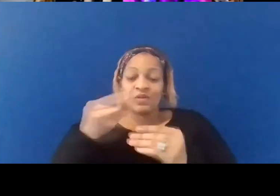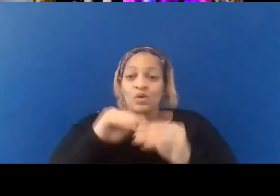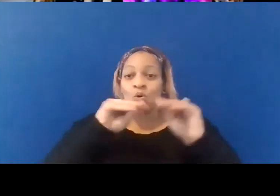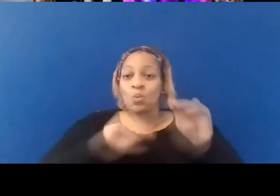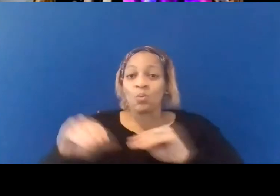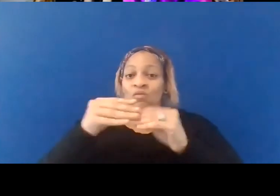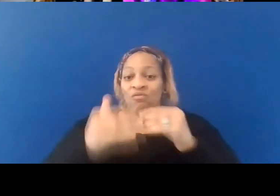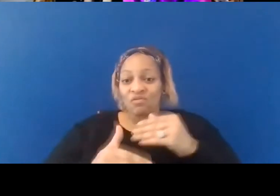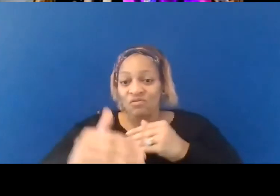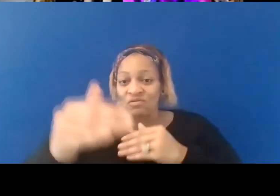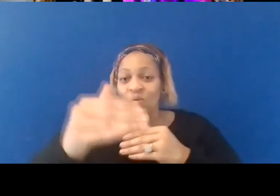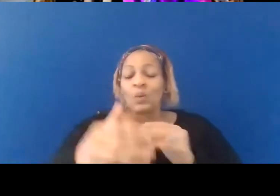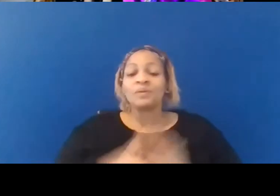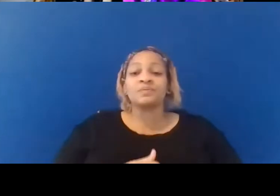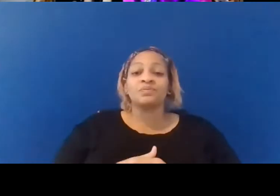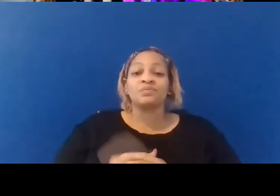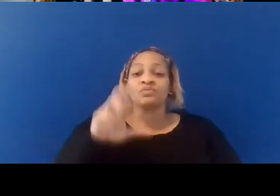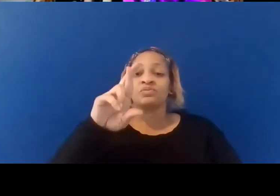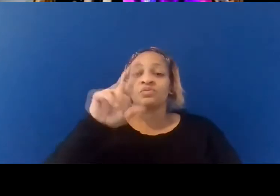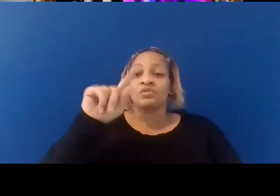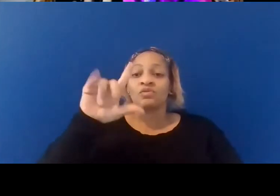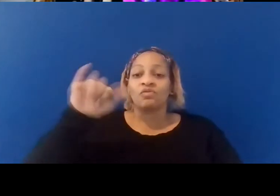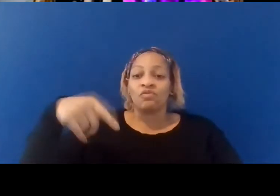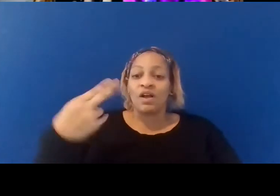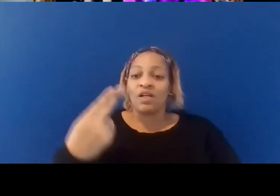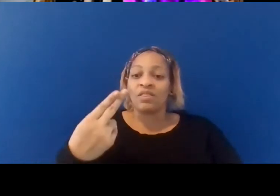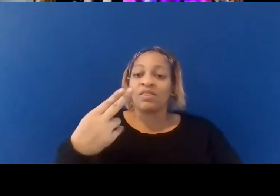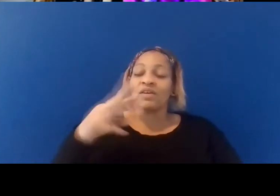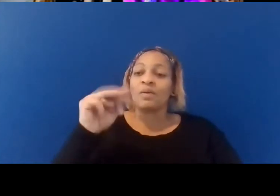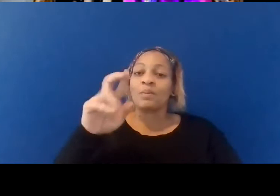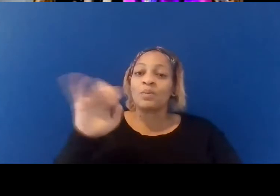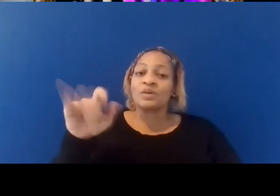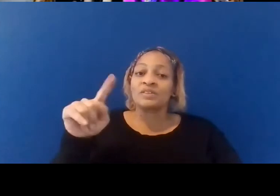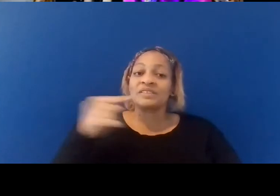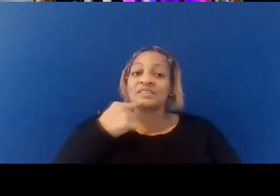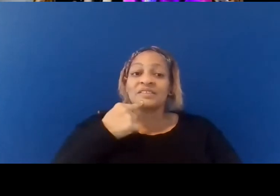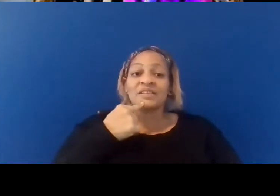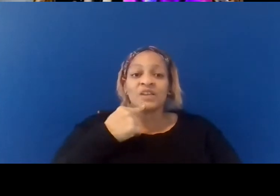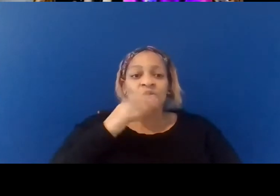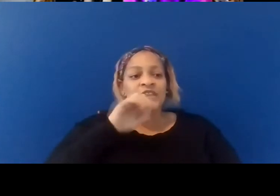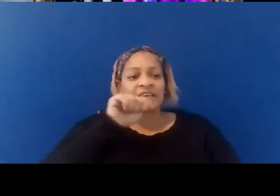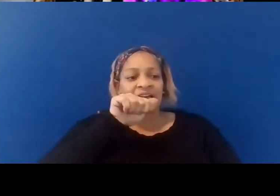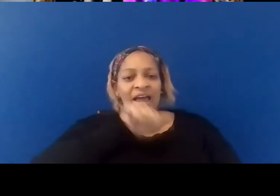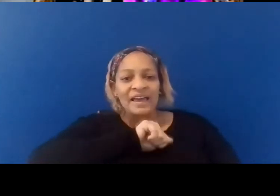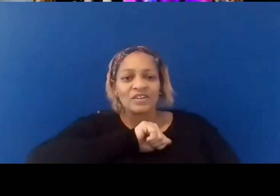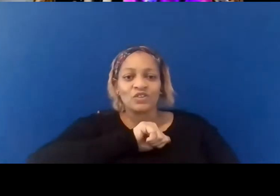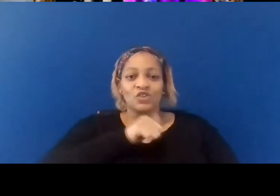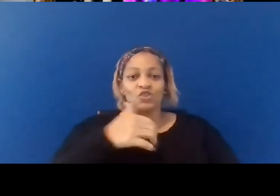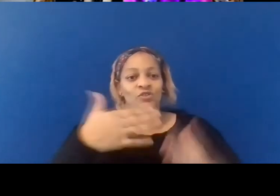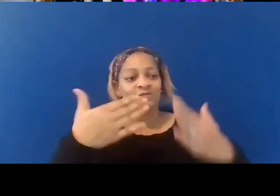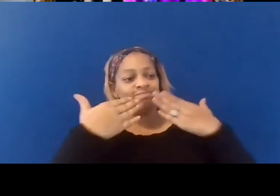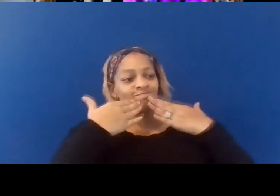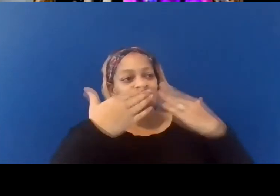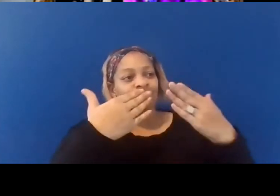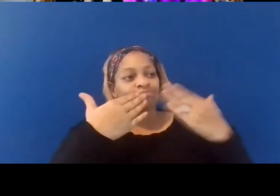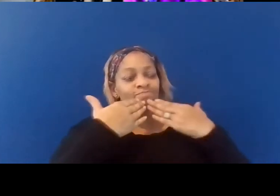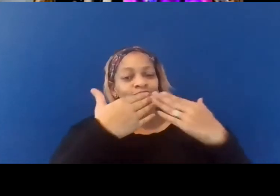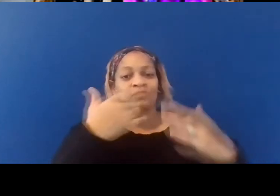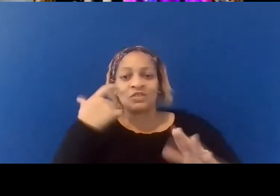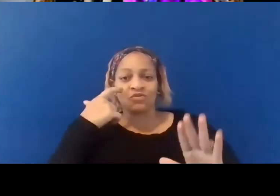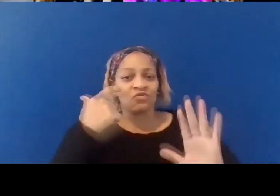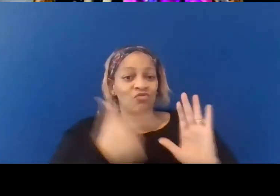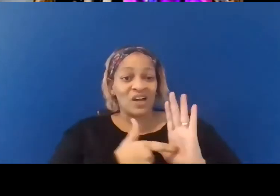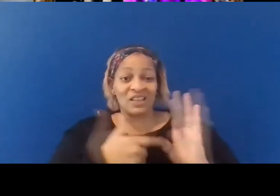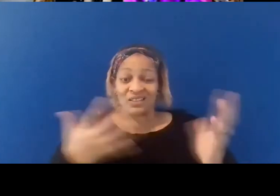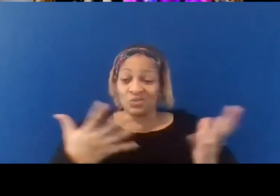Ralph Marston says, with an attitude of gratitude, you'll realize that you already